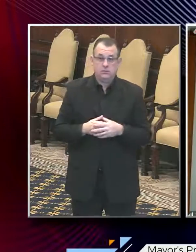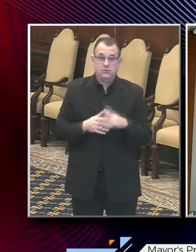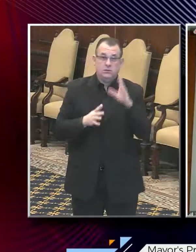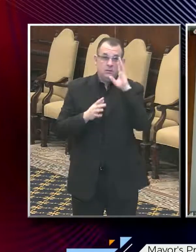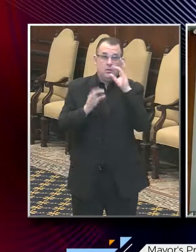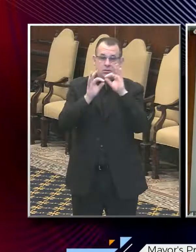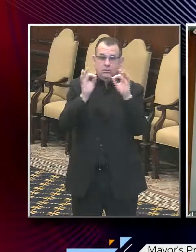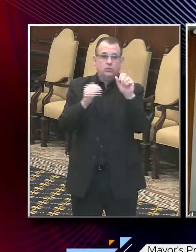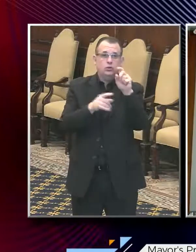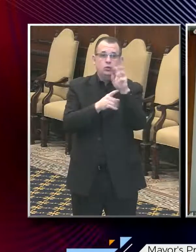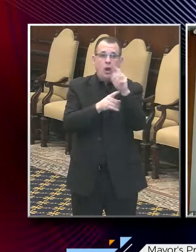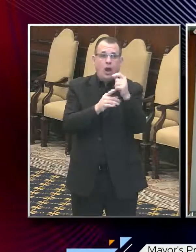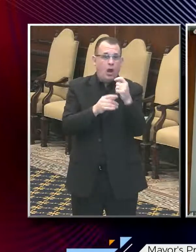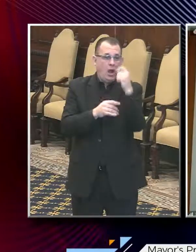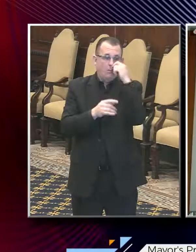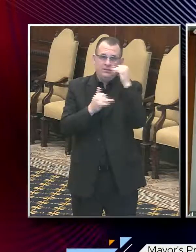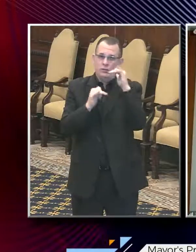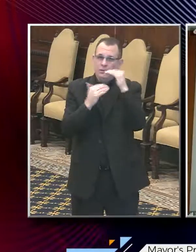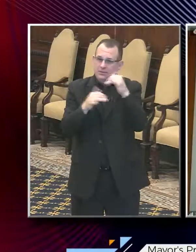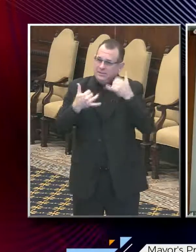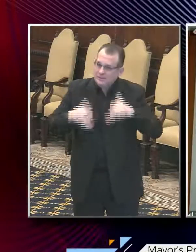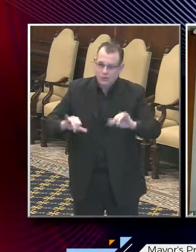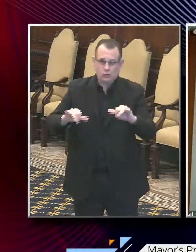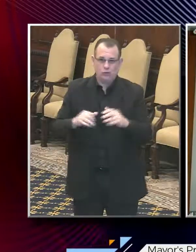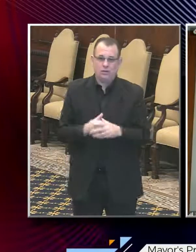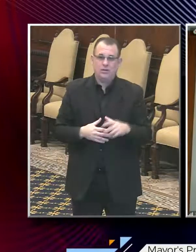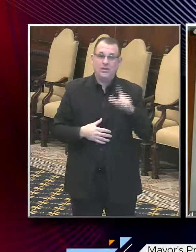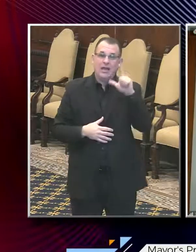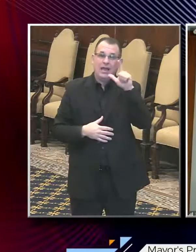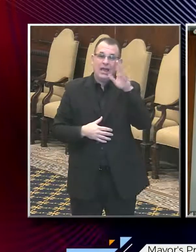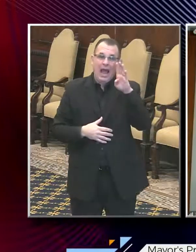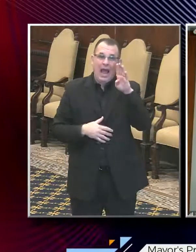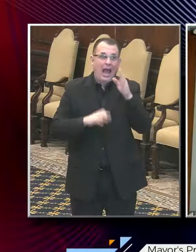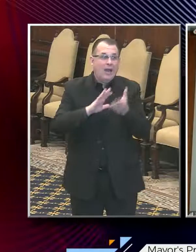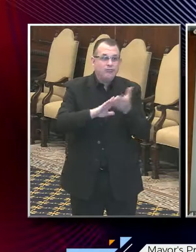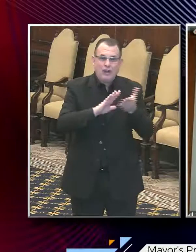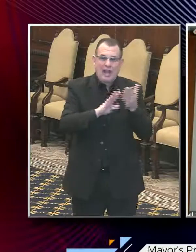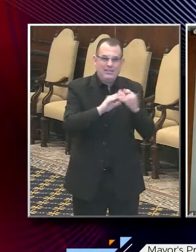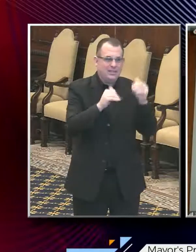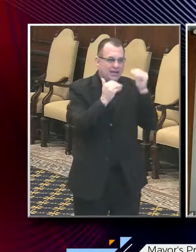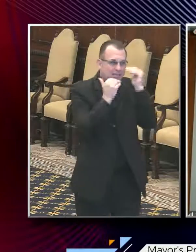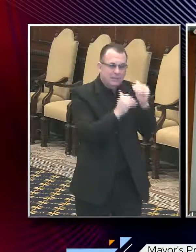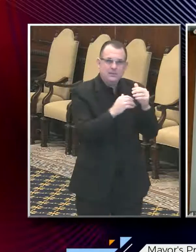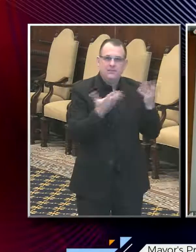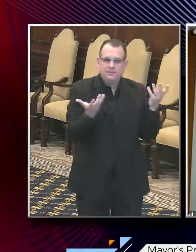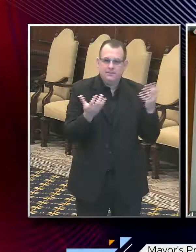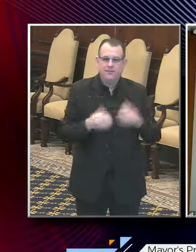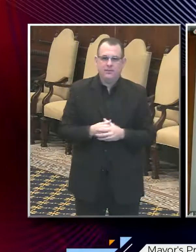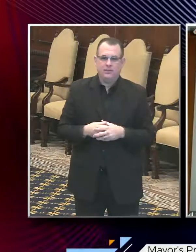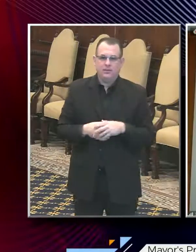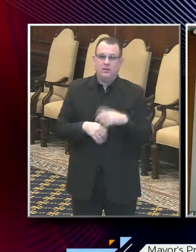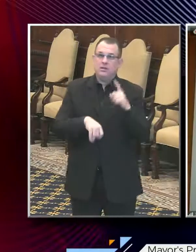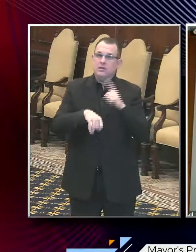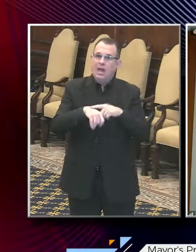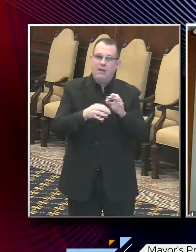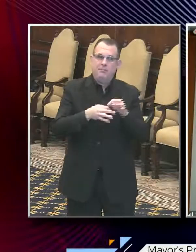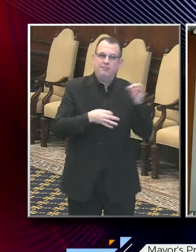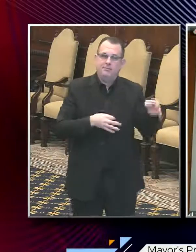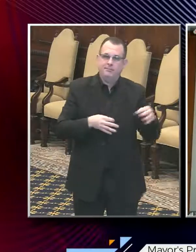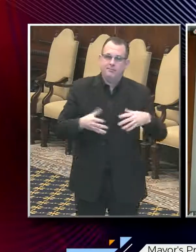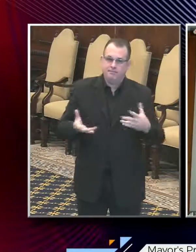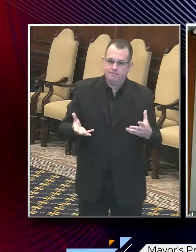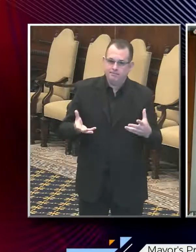and by laboratory capacity to run those tests and by slow turnarounds. Maybe some signs of progress in the future in